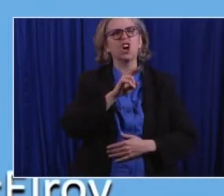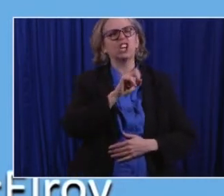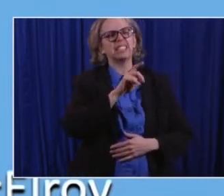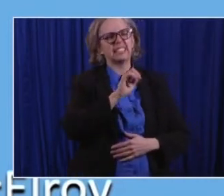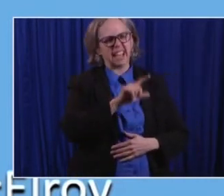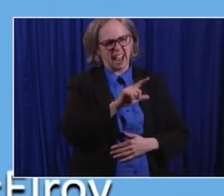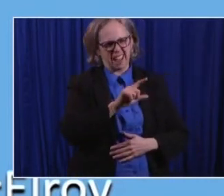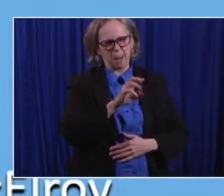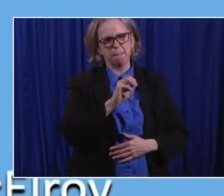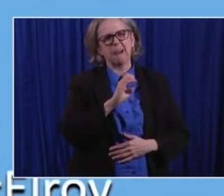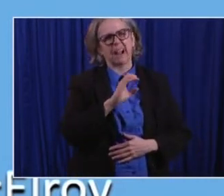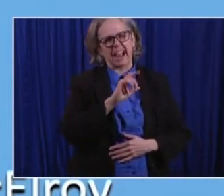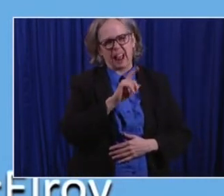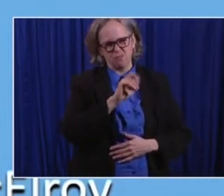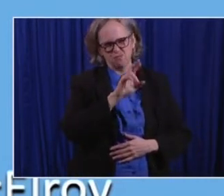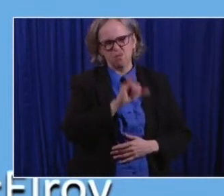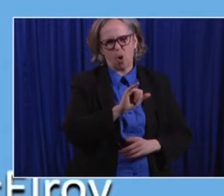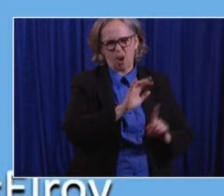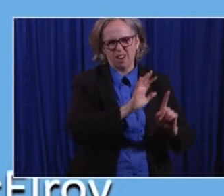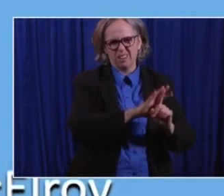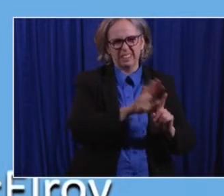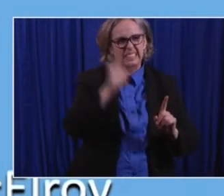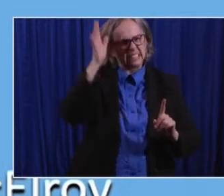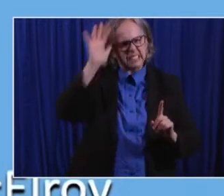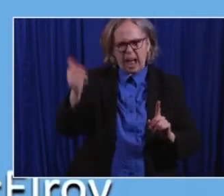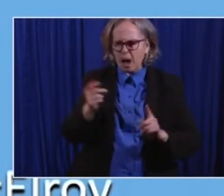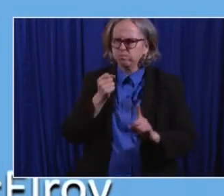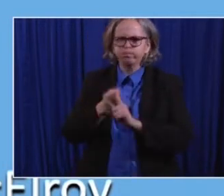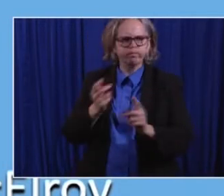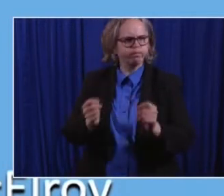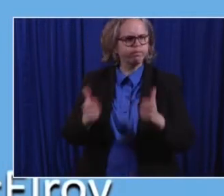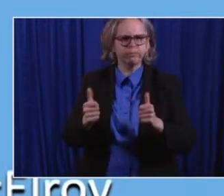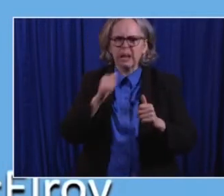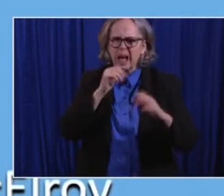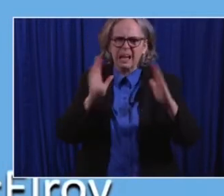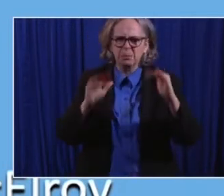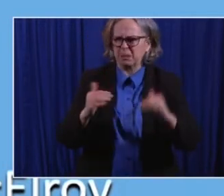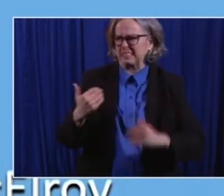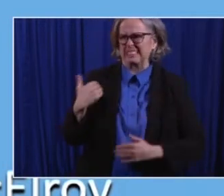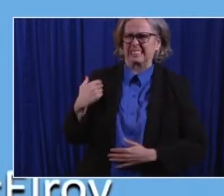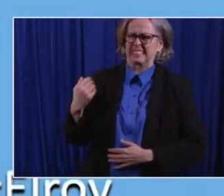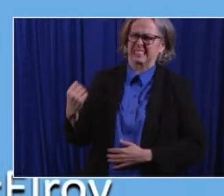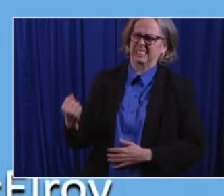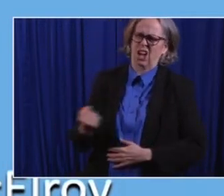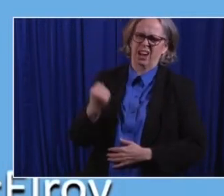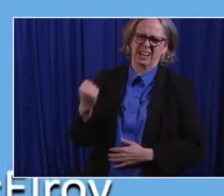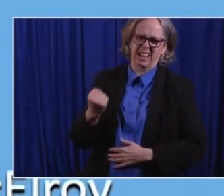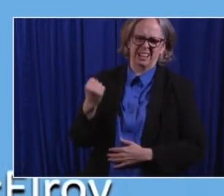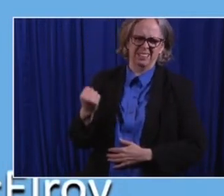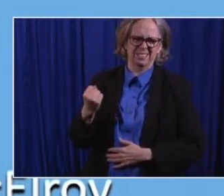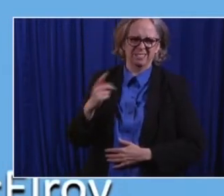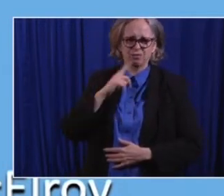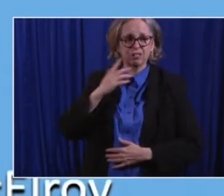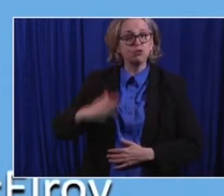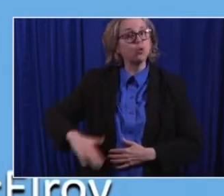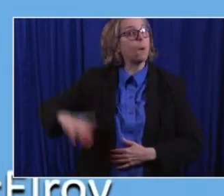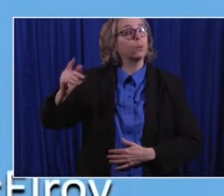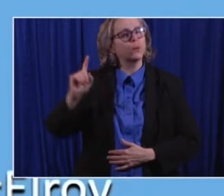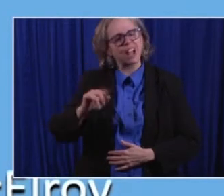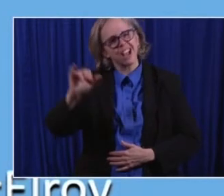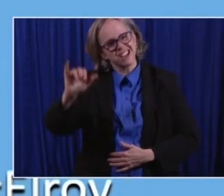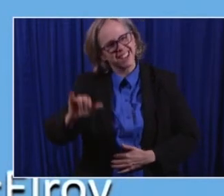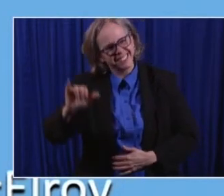Saturday. Mr. McElroy, who grew up and lived in Youngstown, is a legend, both on and off the basketball